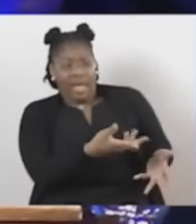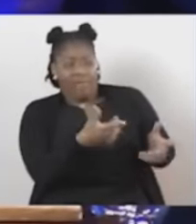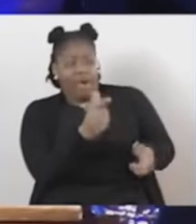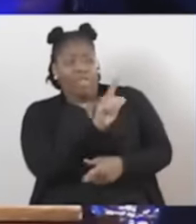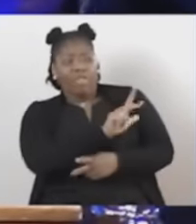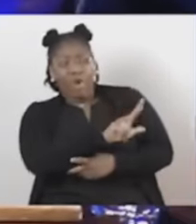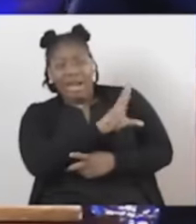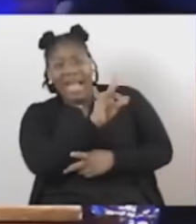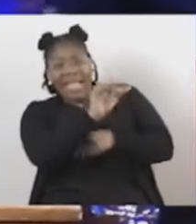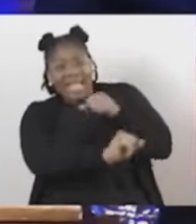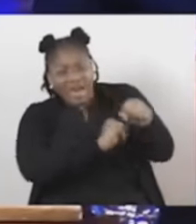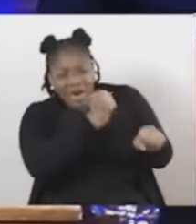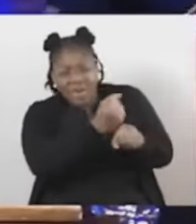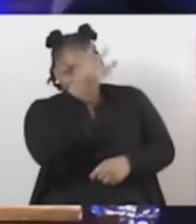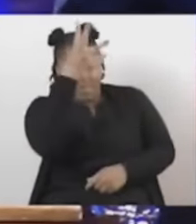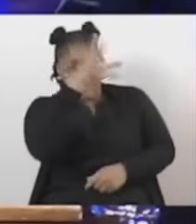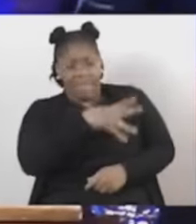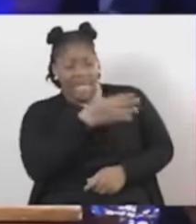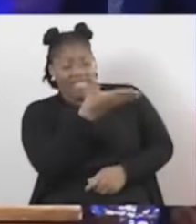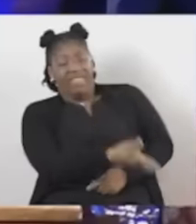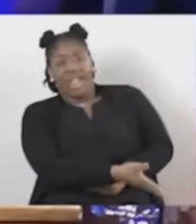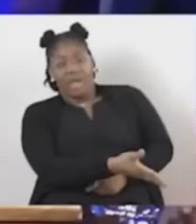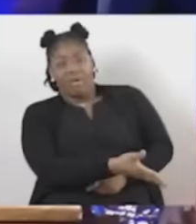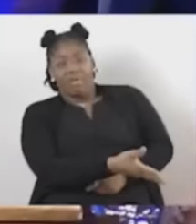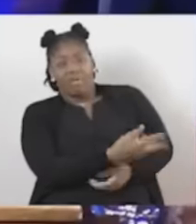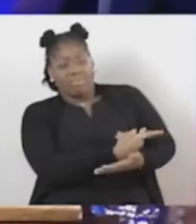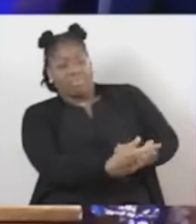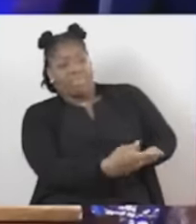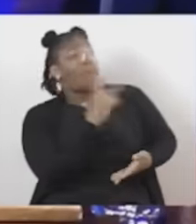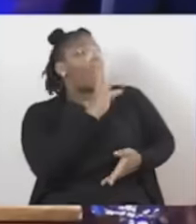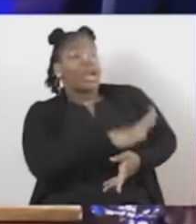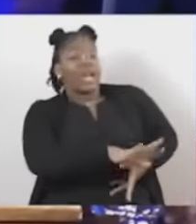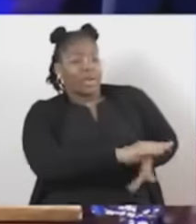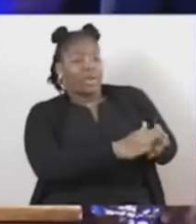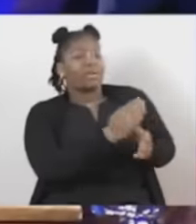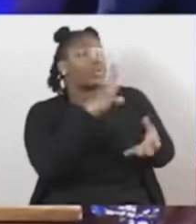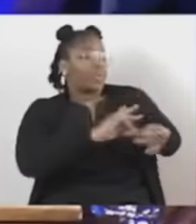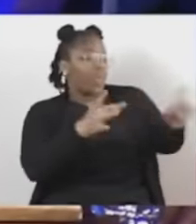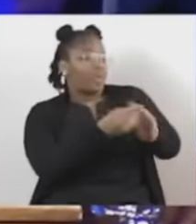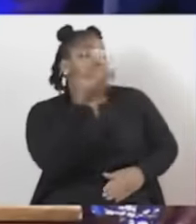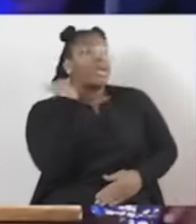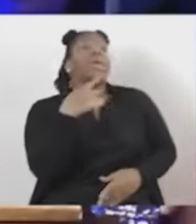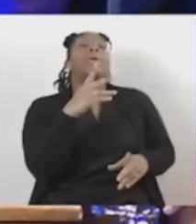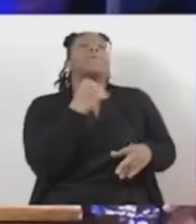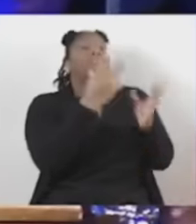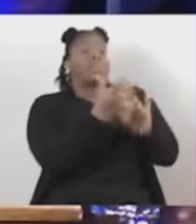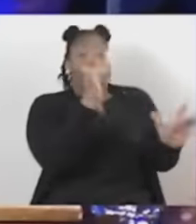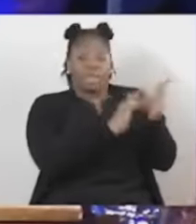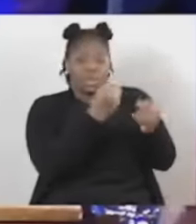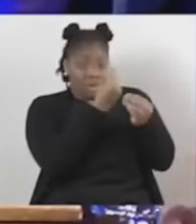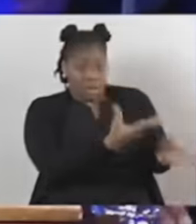it. Stop sinning or it's going to be worse the next time. In other